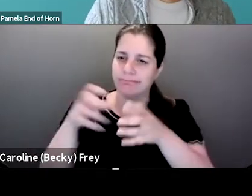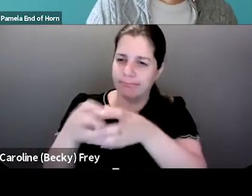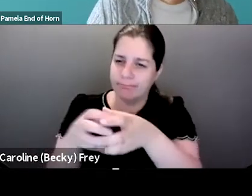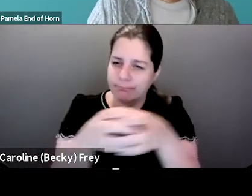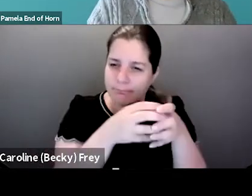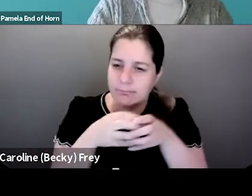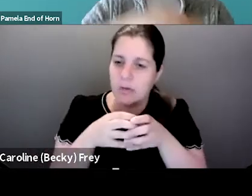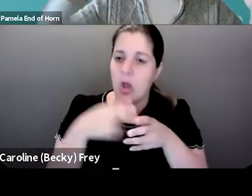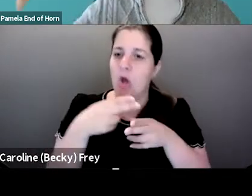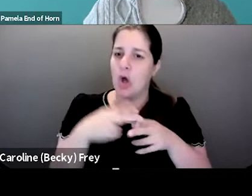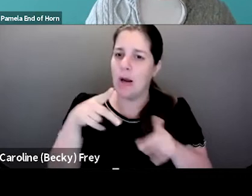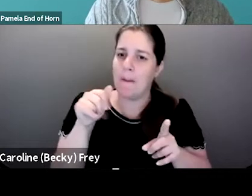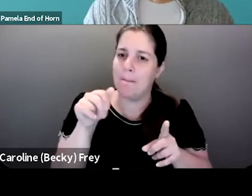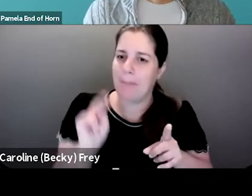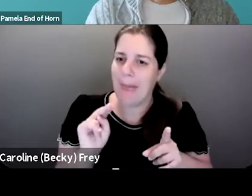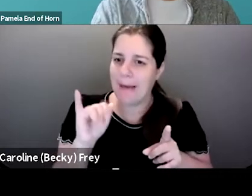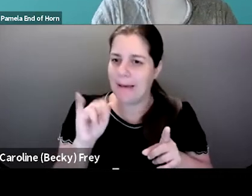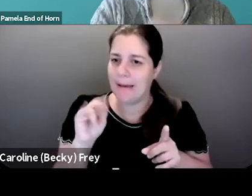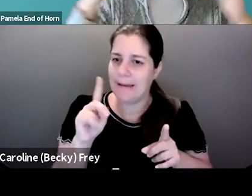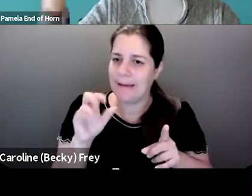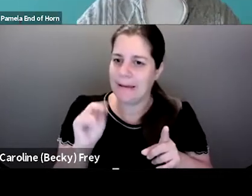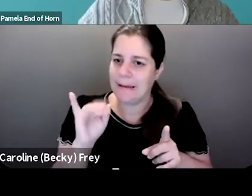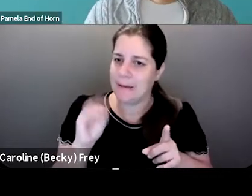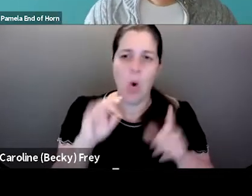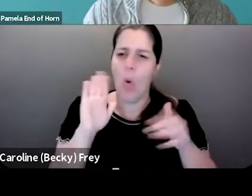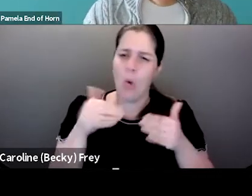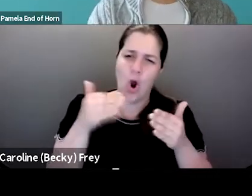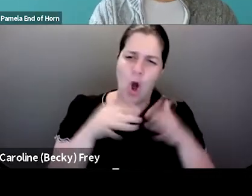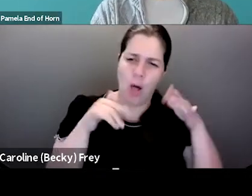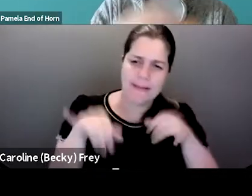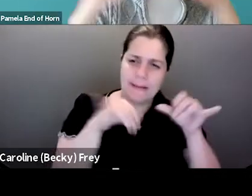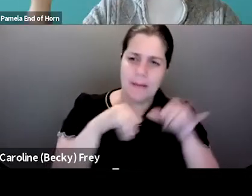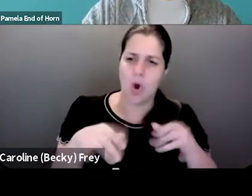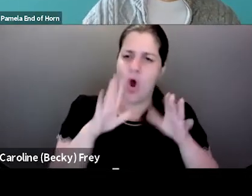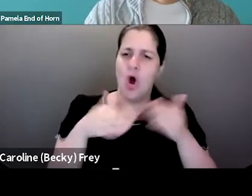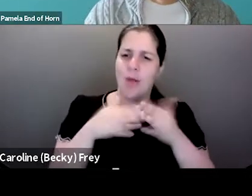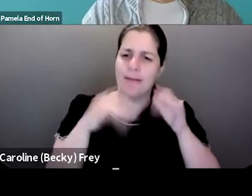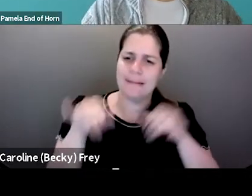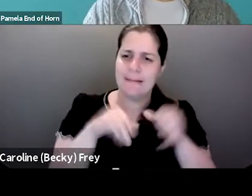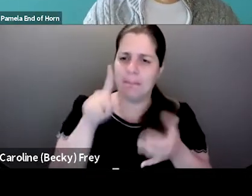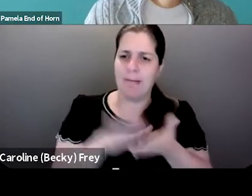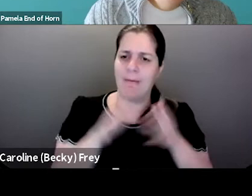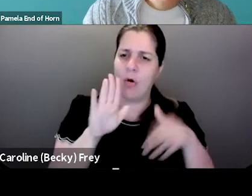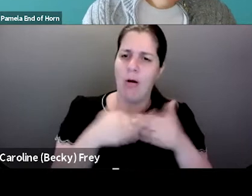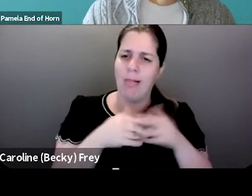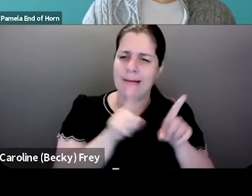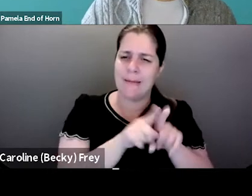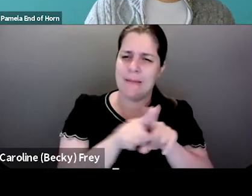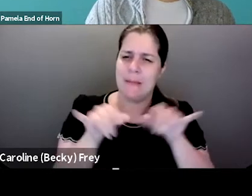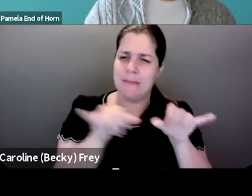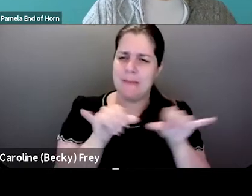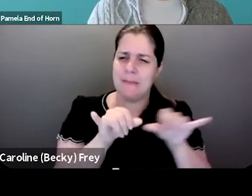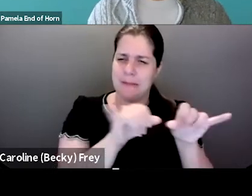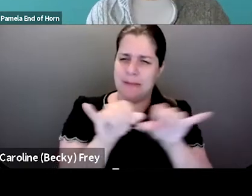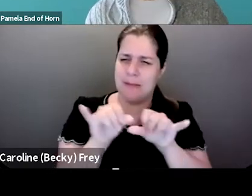called pan-Indianism, that all Native Americans are the same. We all have the same belief systems. We are all one nation,